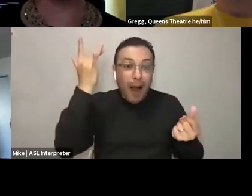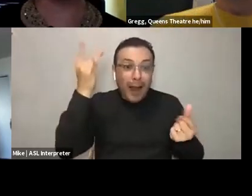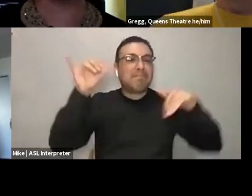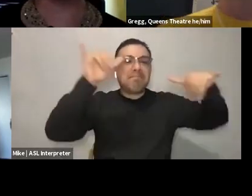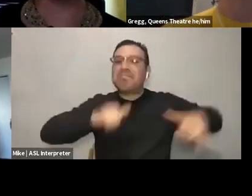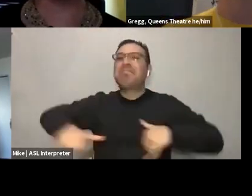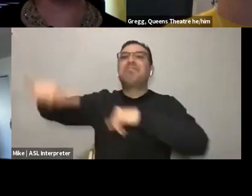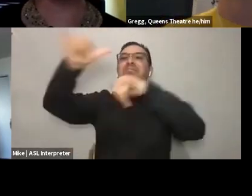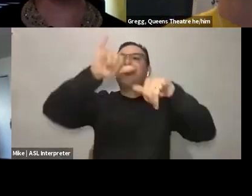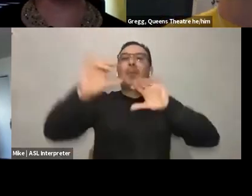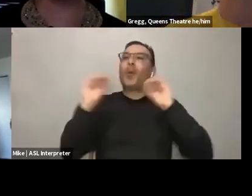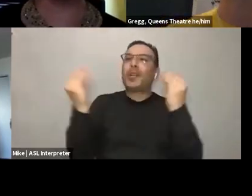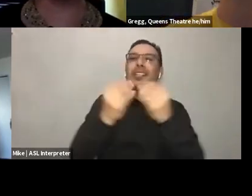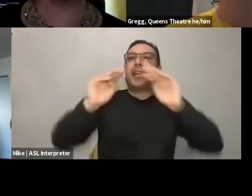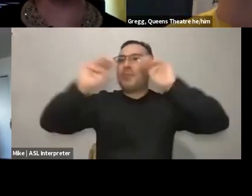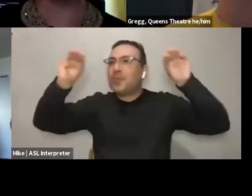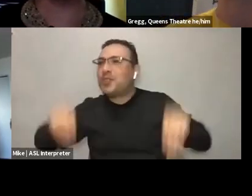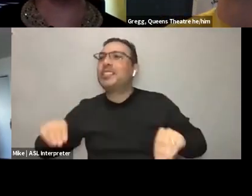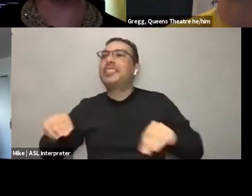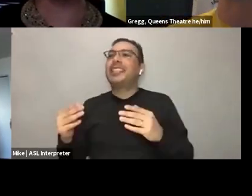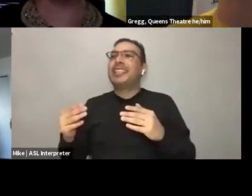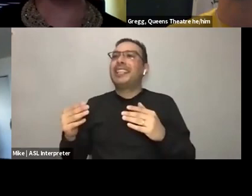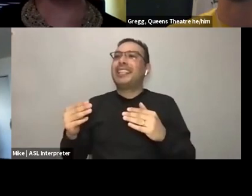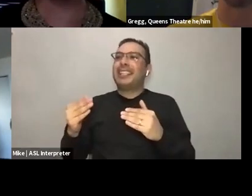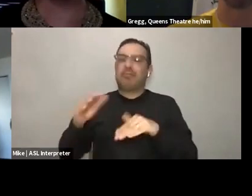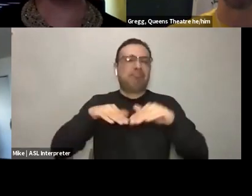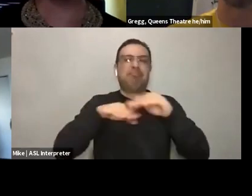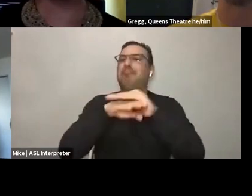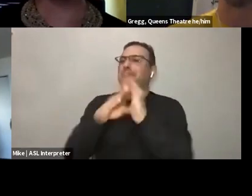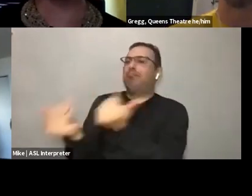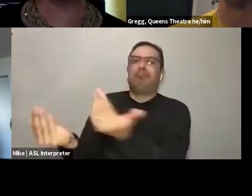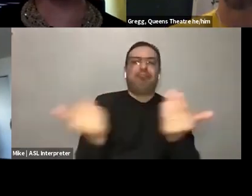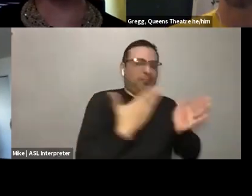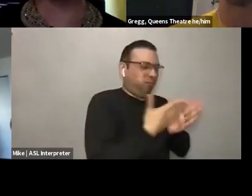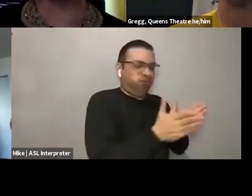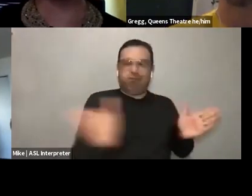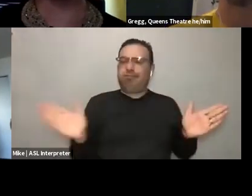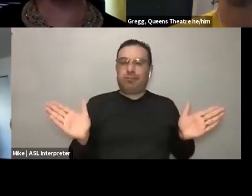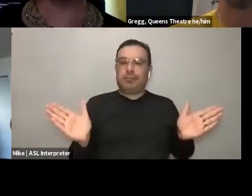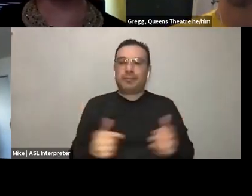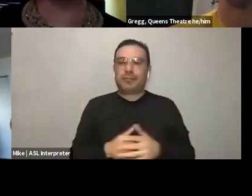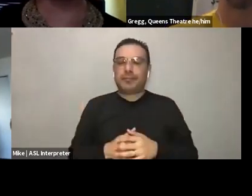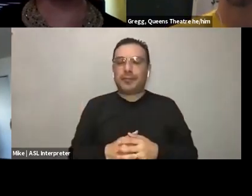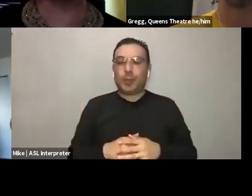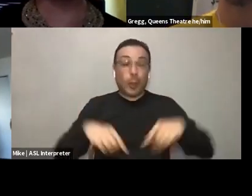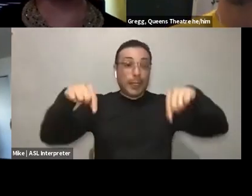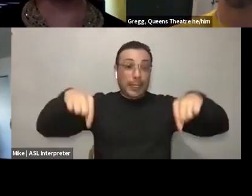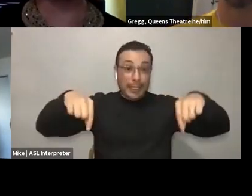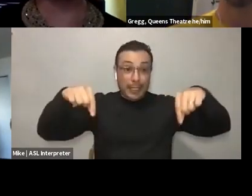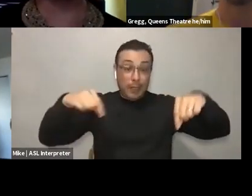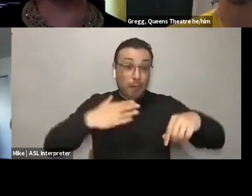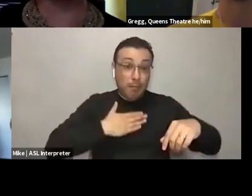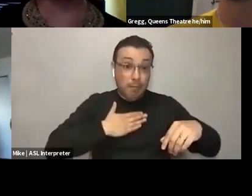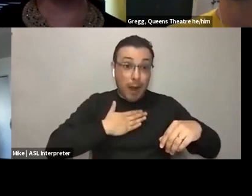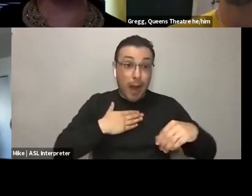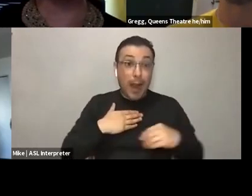um, so we always build in to everything that we do, uh, a budget line around access, right?